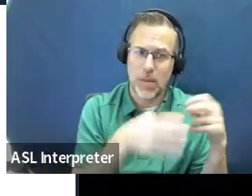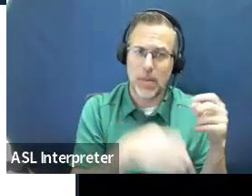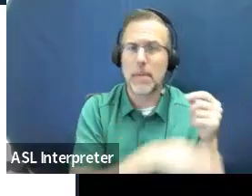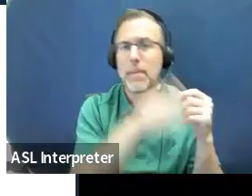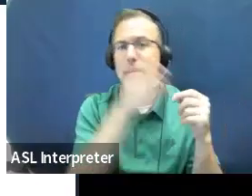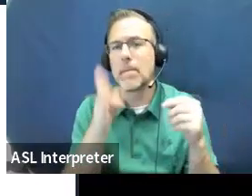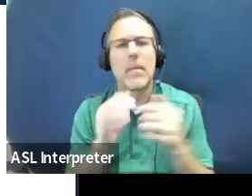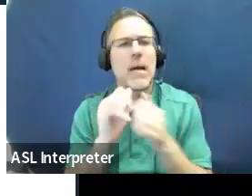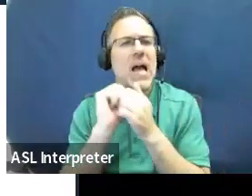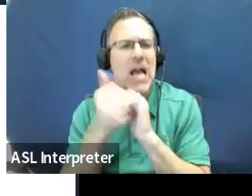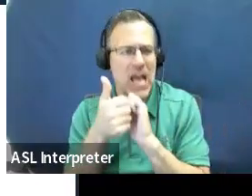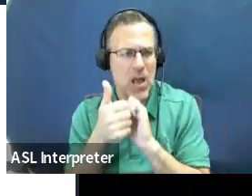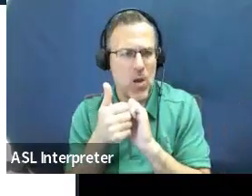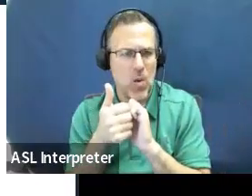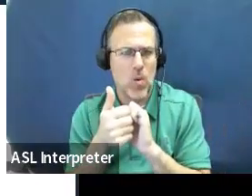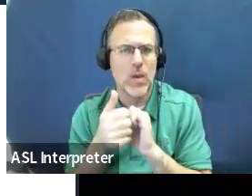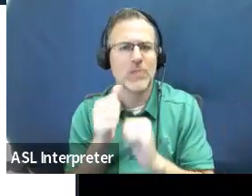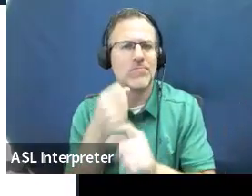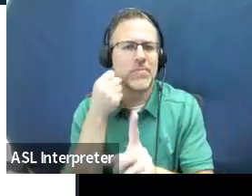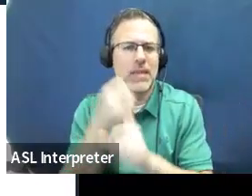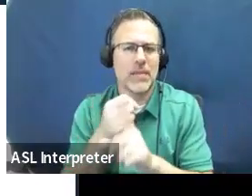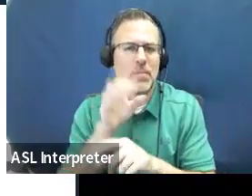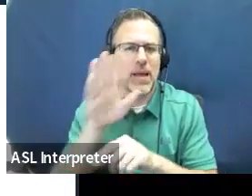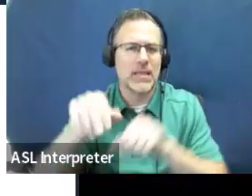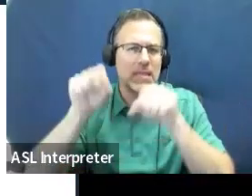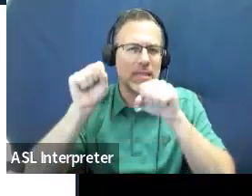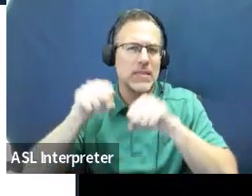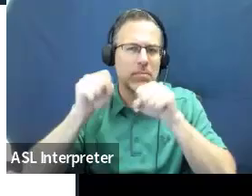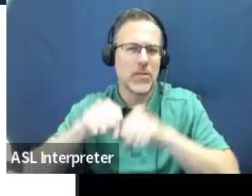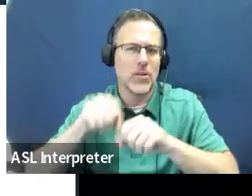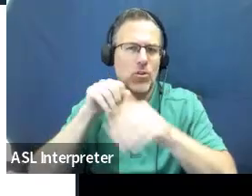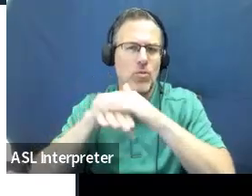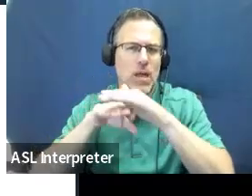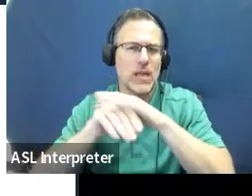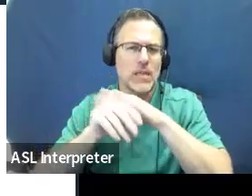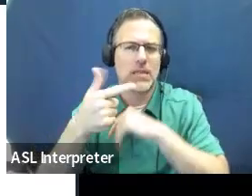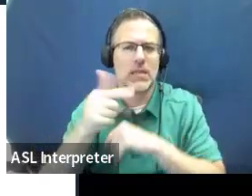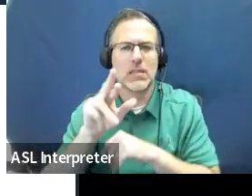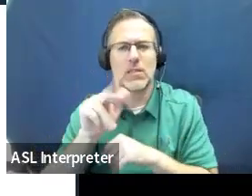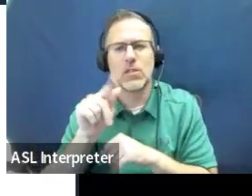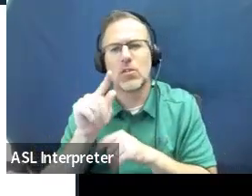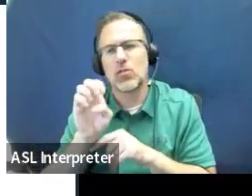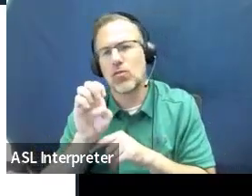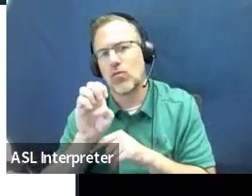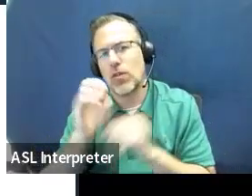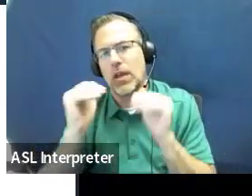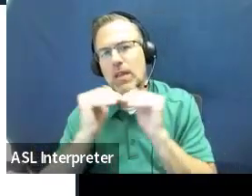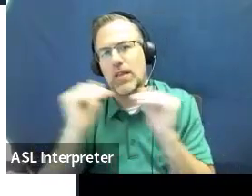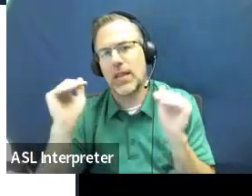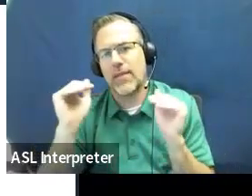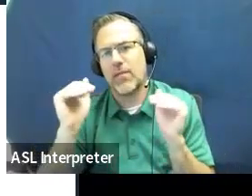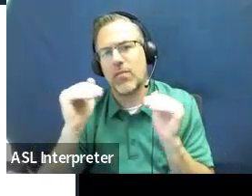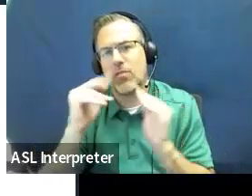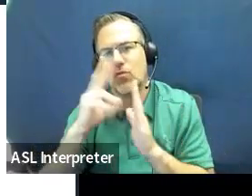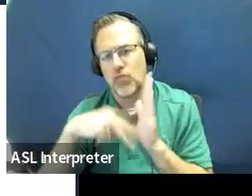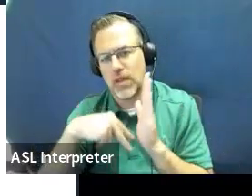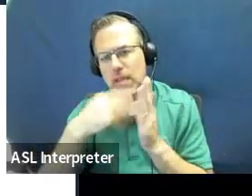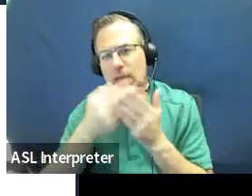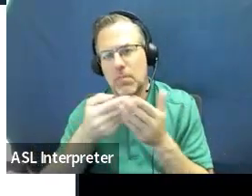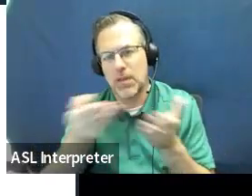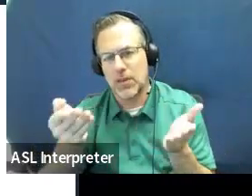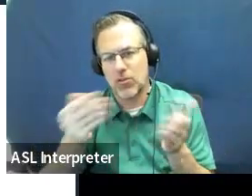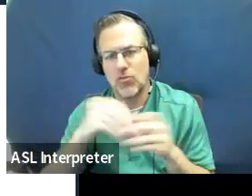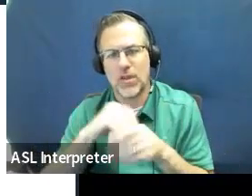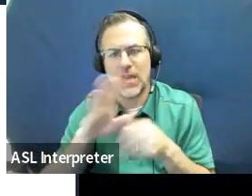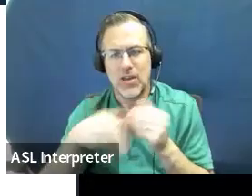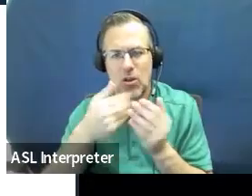his ability to access grade level reading material in all subject areas. So that's how it's affecting him in the